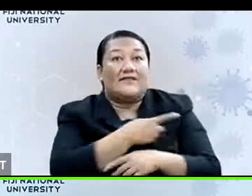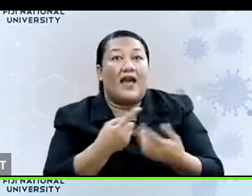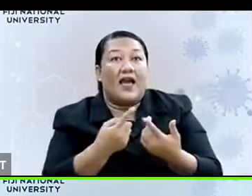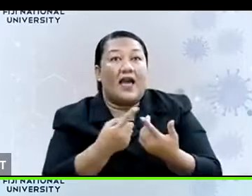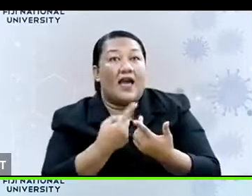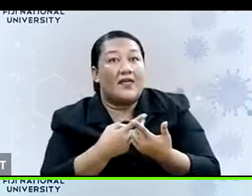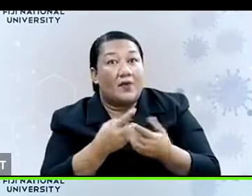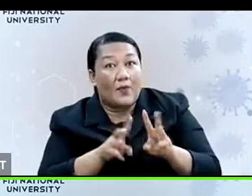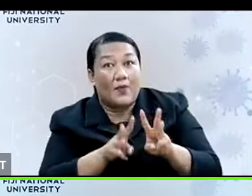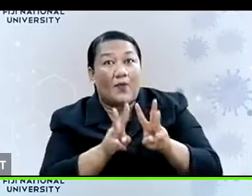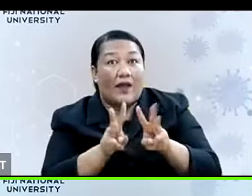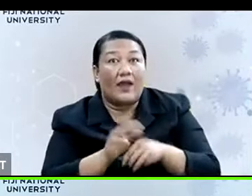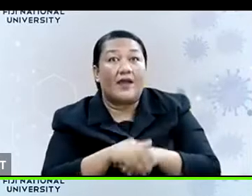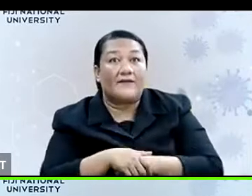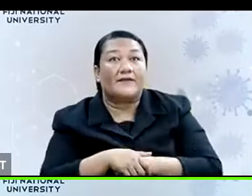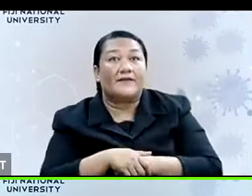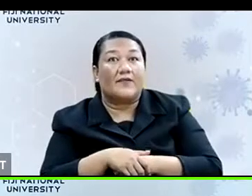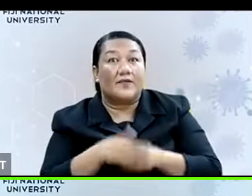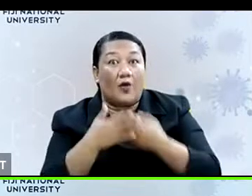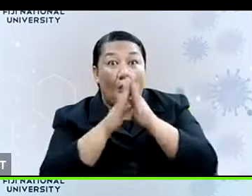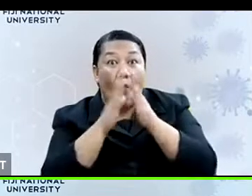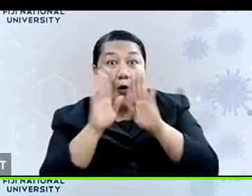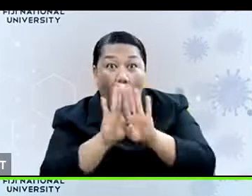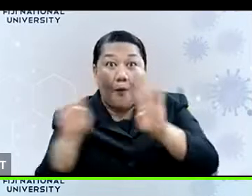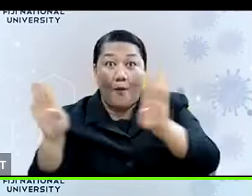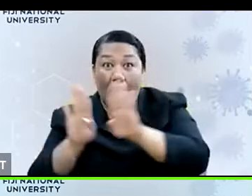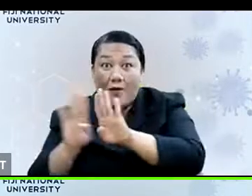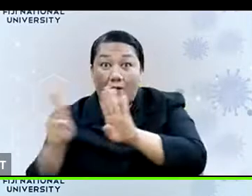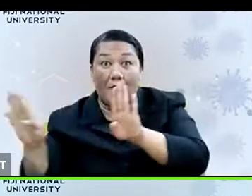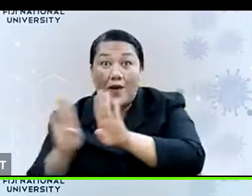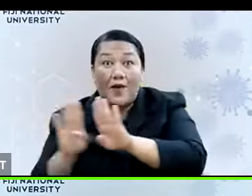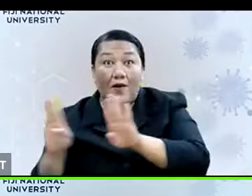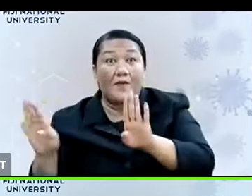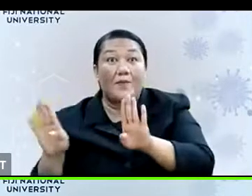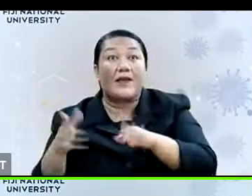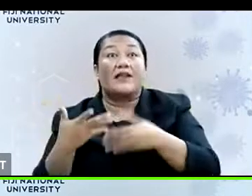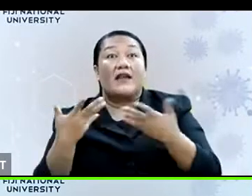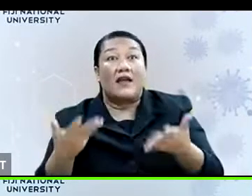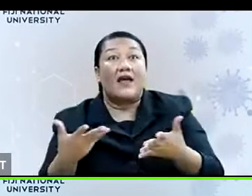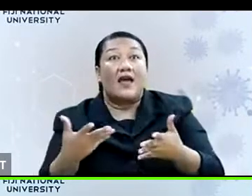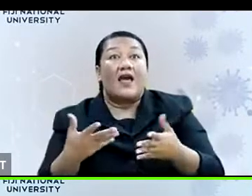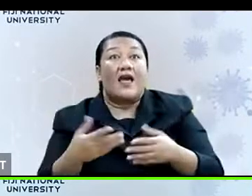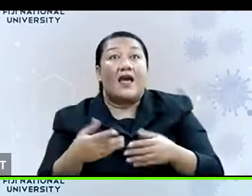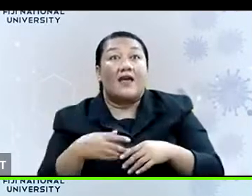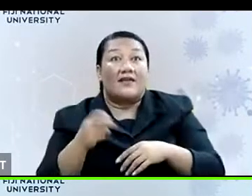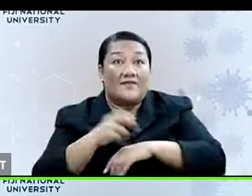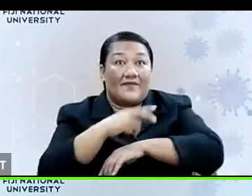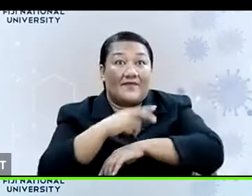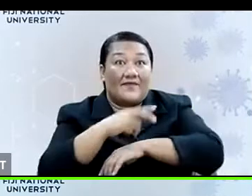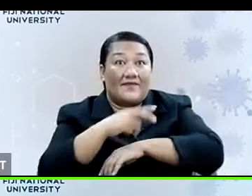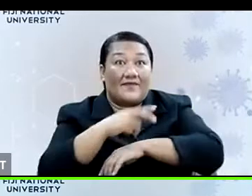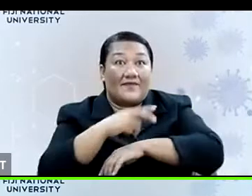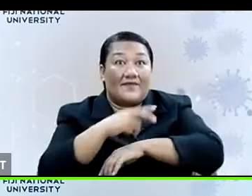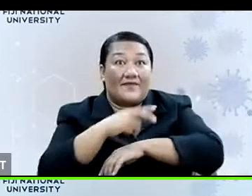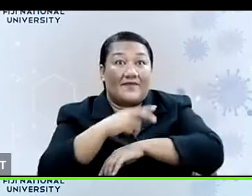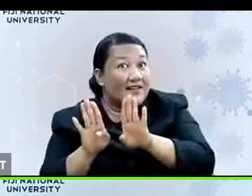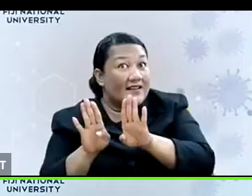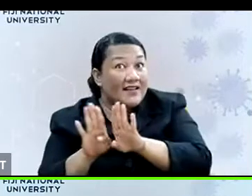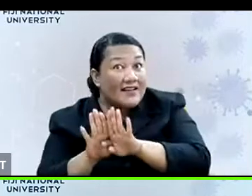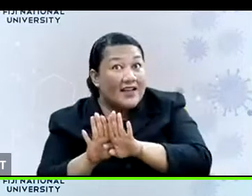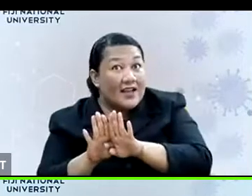we open our borders, the virus is going to come. And even when we try to keep our borders closed, the virus manages to squeeze